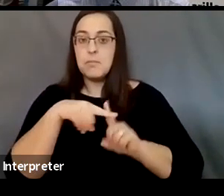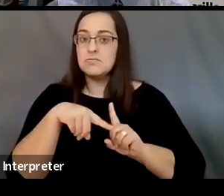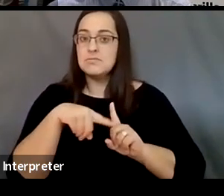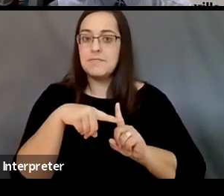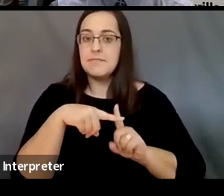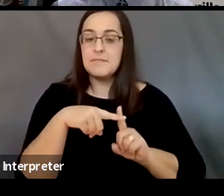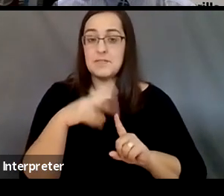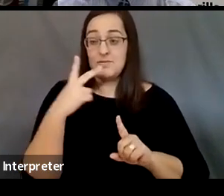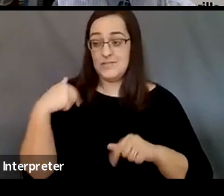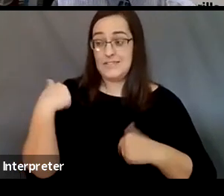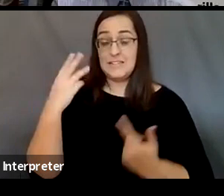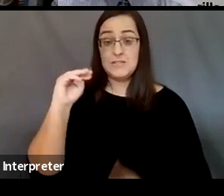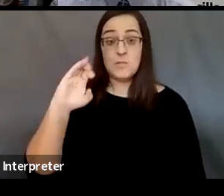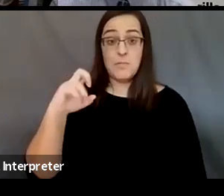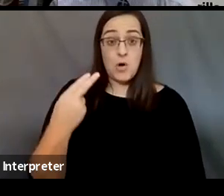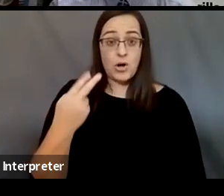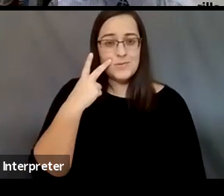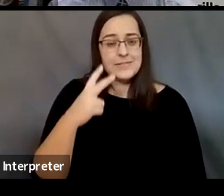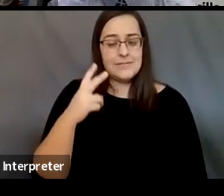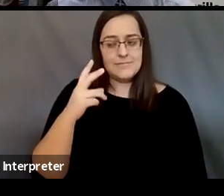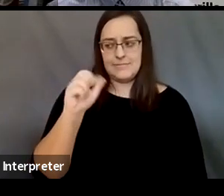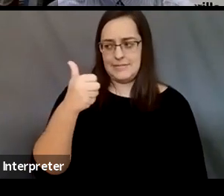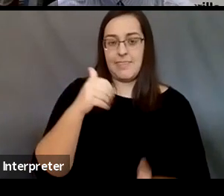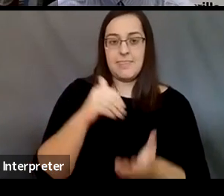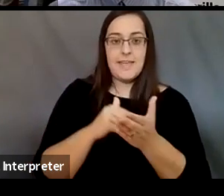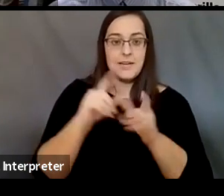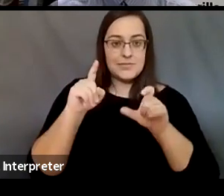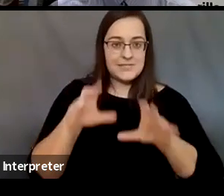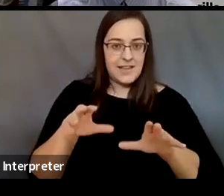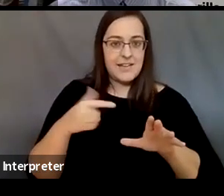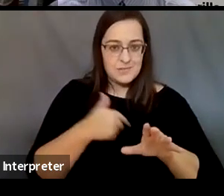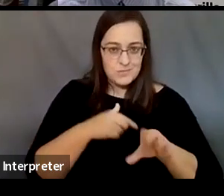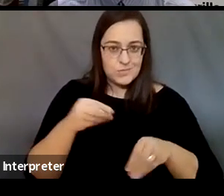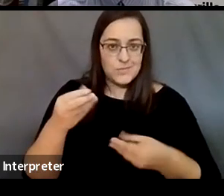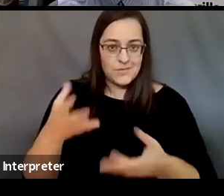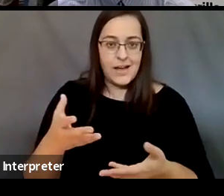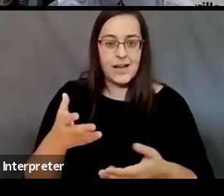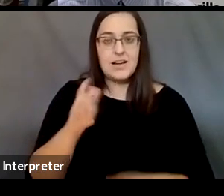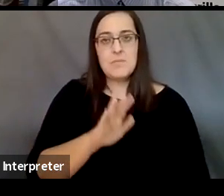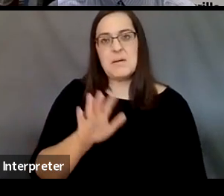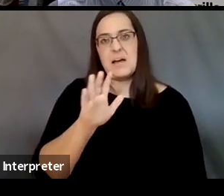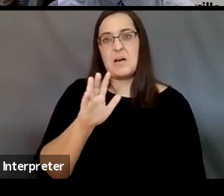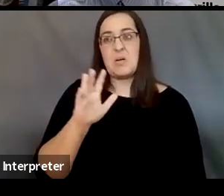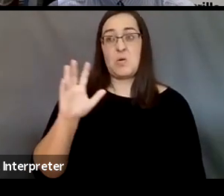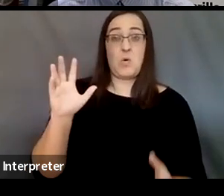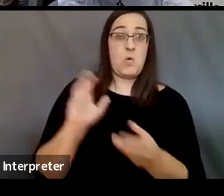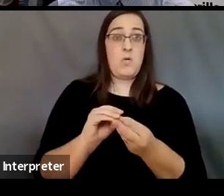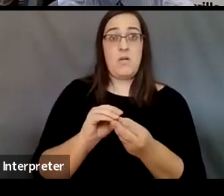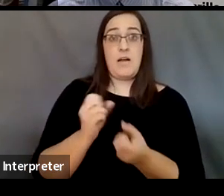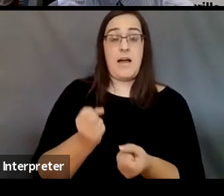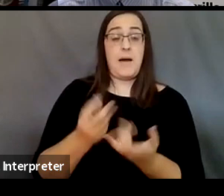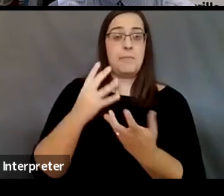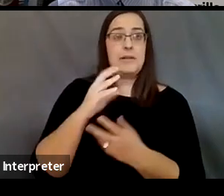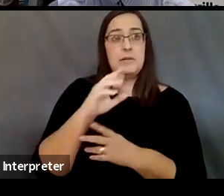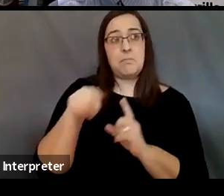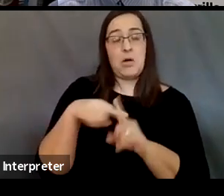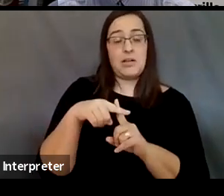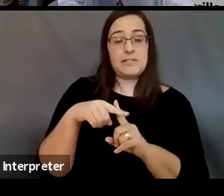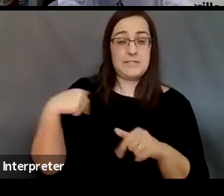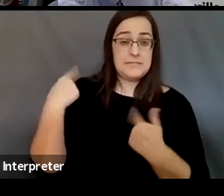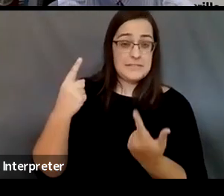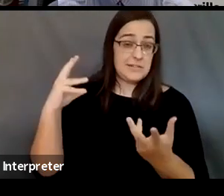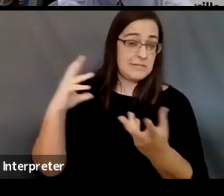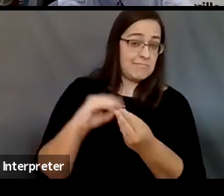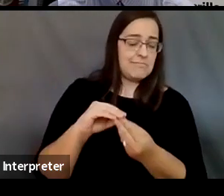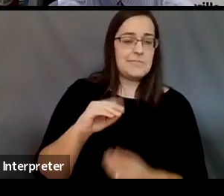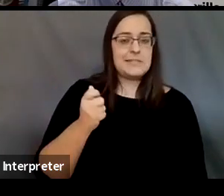pandemic, if you look at the nearly 10,000 tests that BSA has done, we're at about a 16% positivity rate since the outset